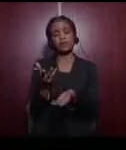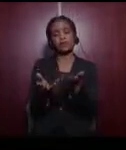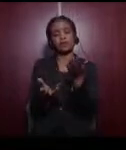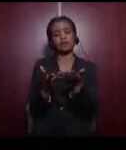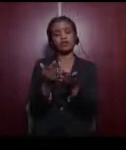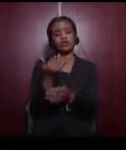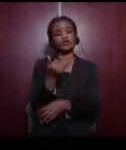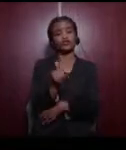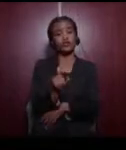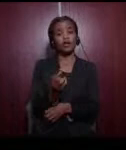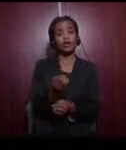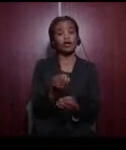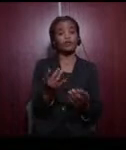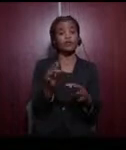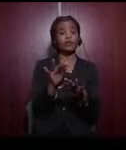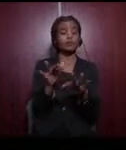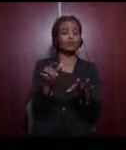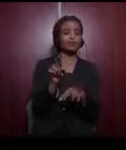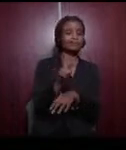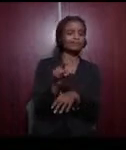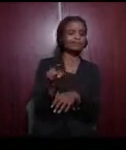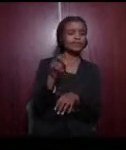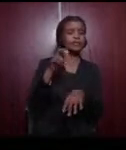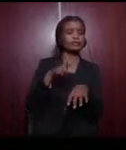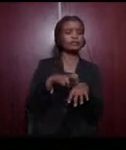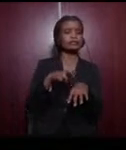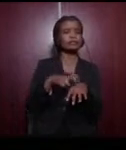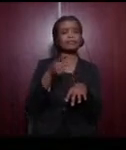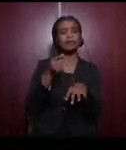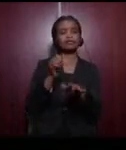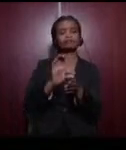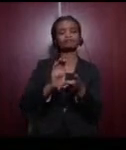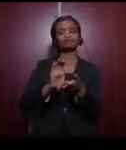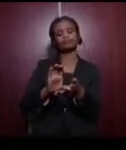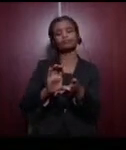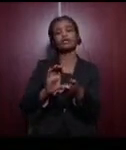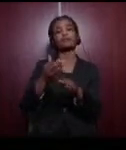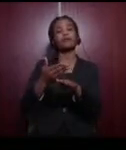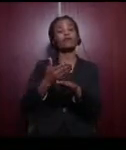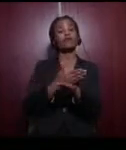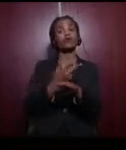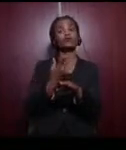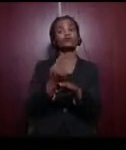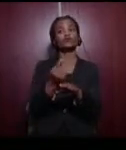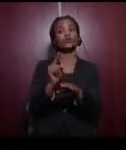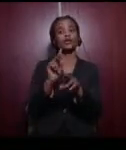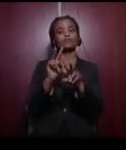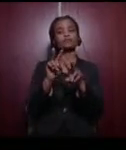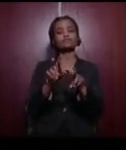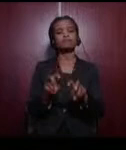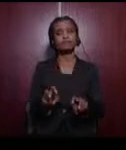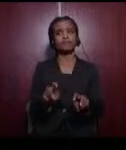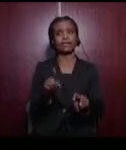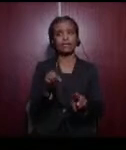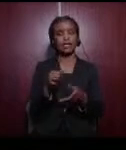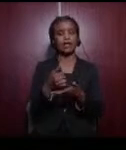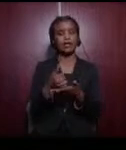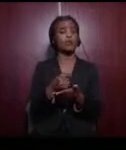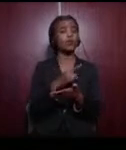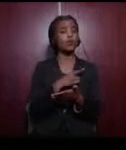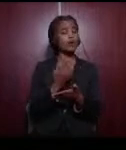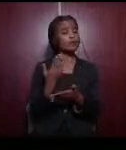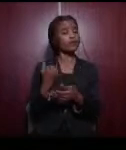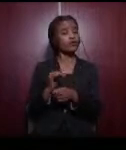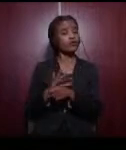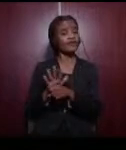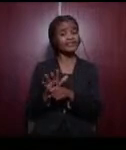hore they need the fund, who investigate and the fund tse di thuse, because of COVID-19 le yona ka bo yona ebile a disaster to